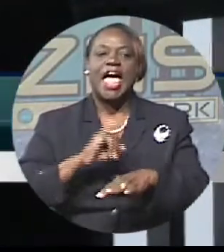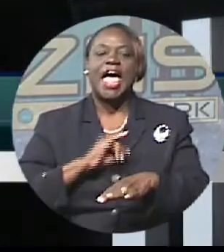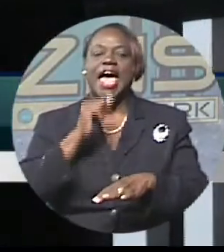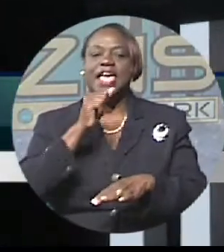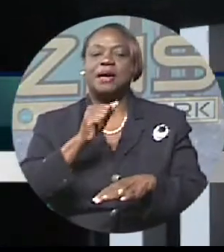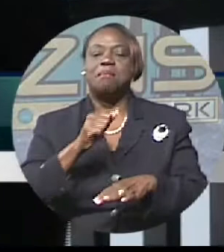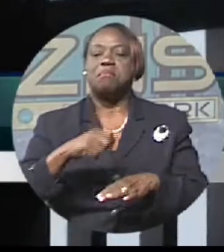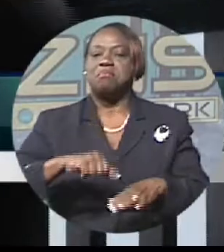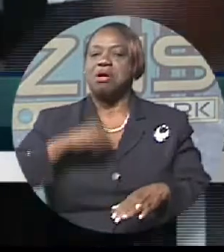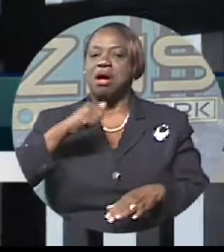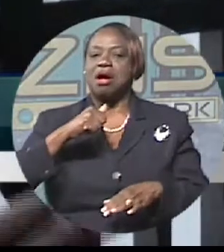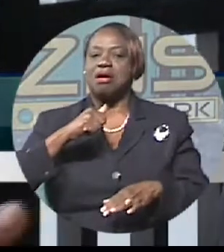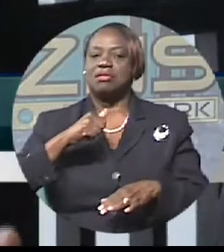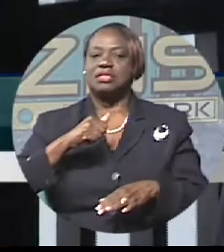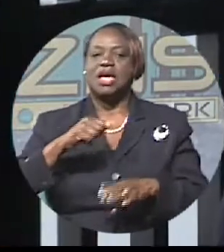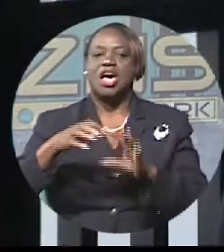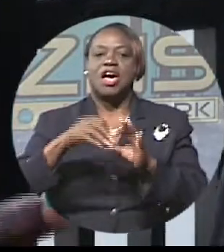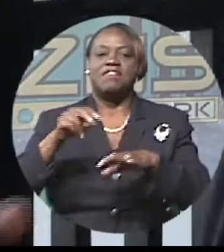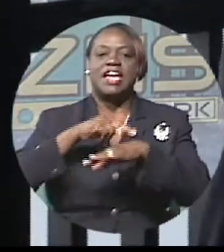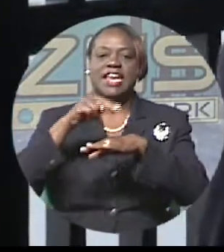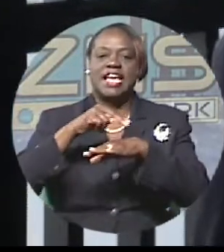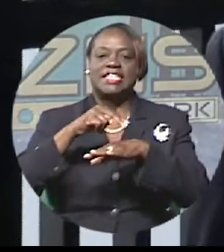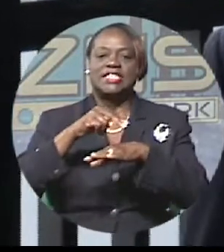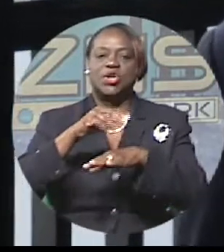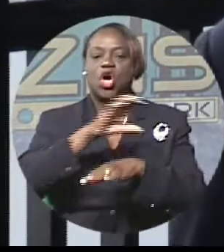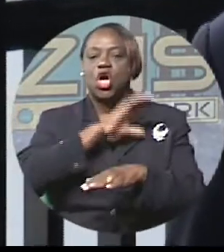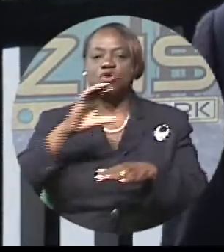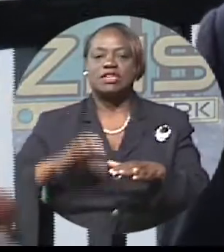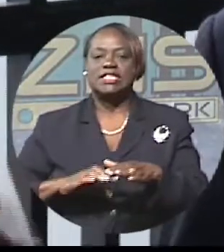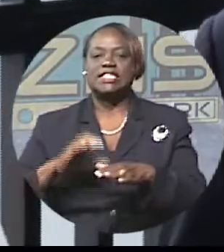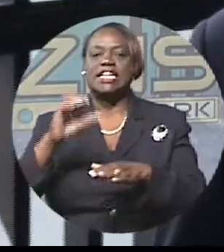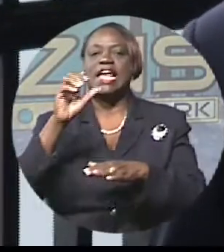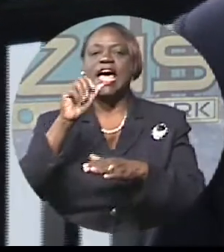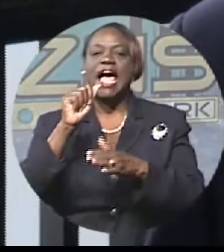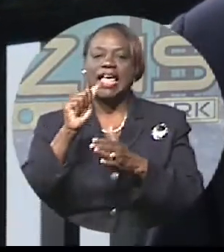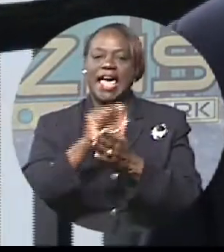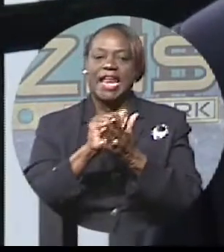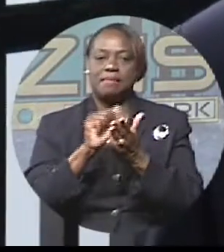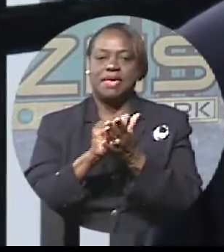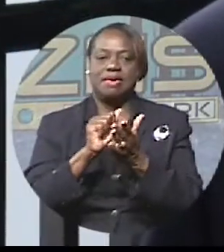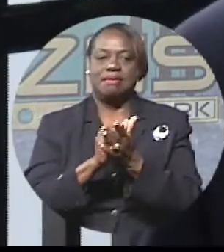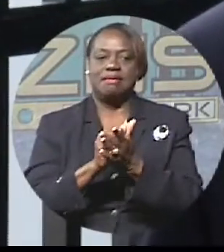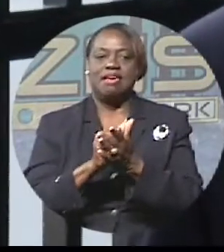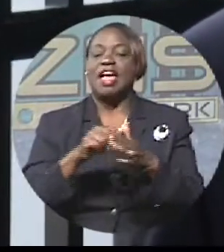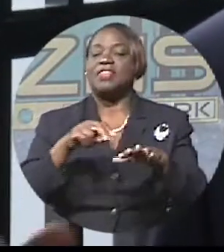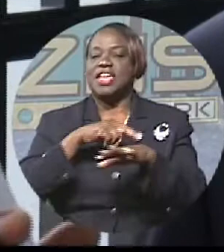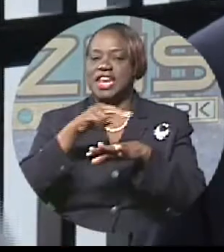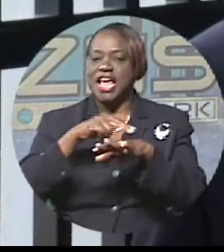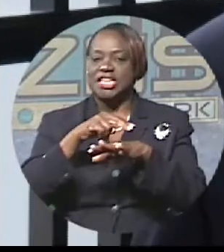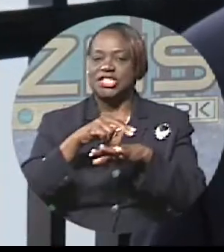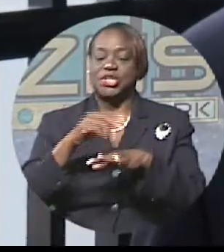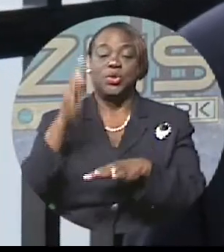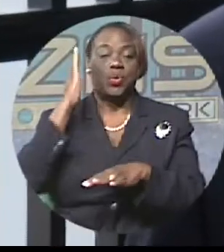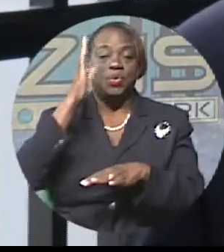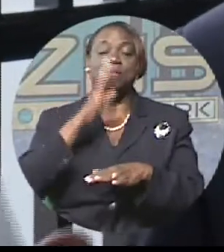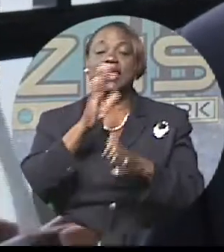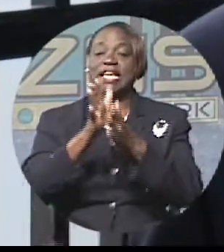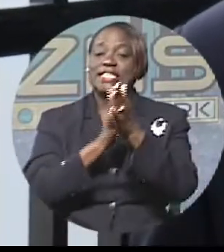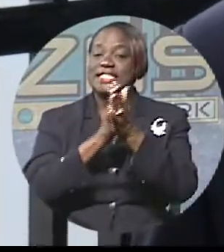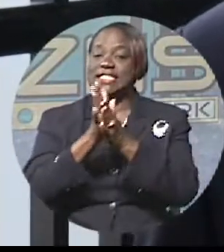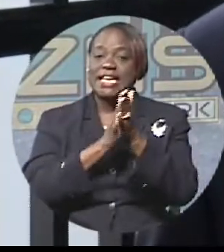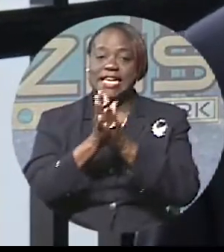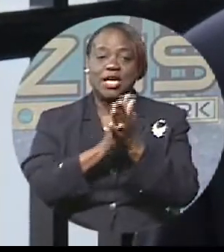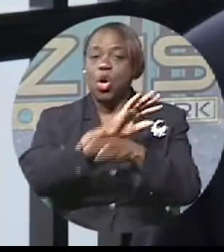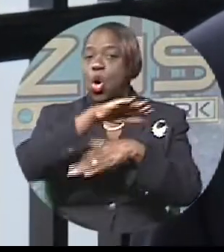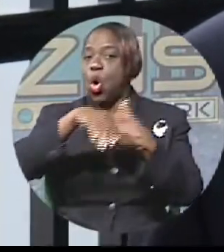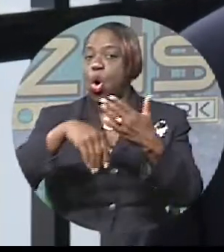of Nassau Christian Academy, and so we're saying to all of the Crusader Nation, the National Champs 2015 is going to be an exciting event. All